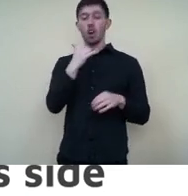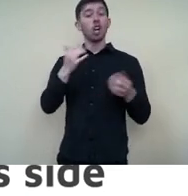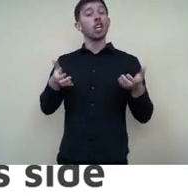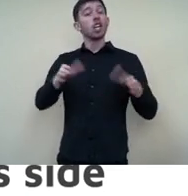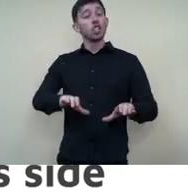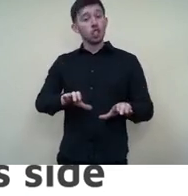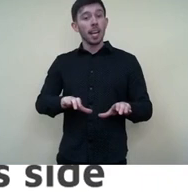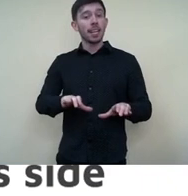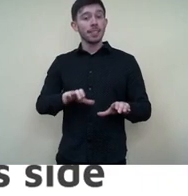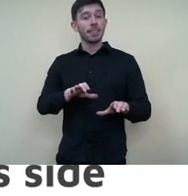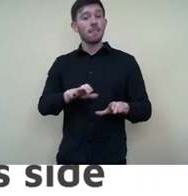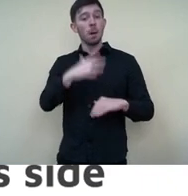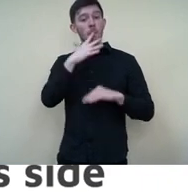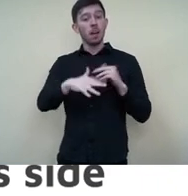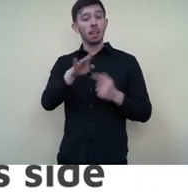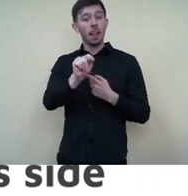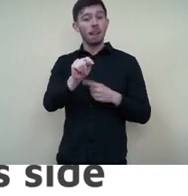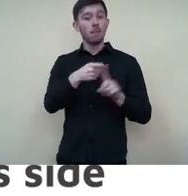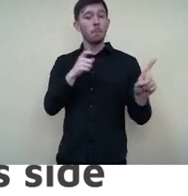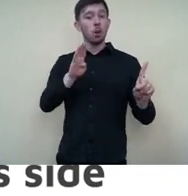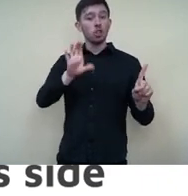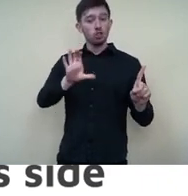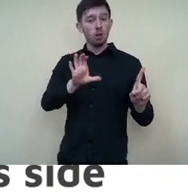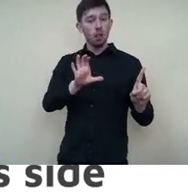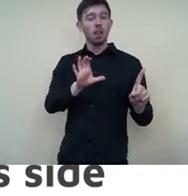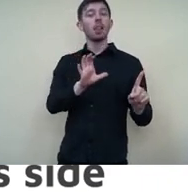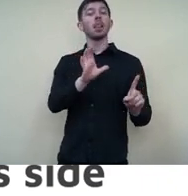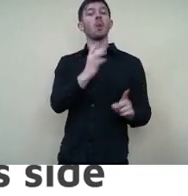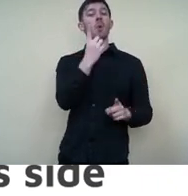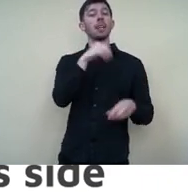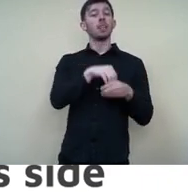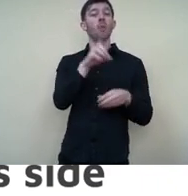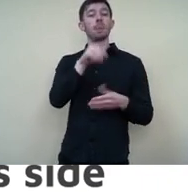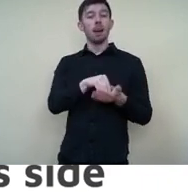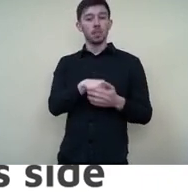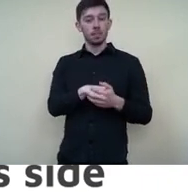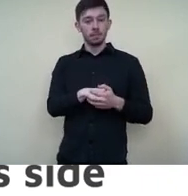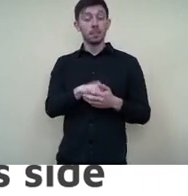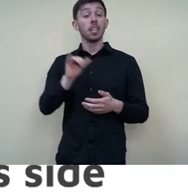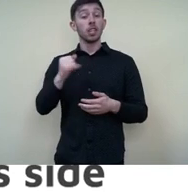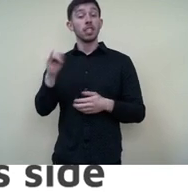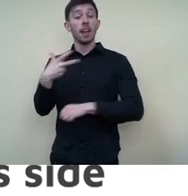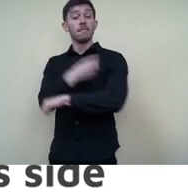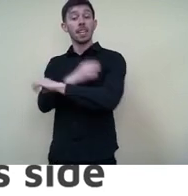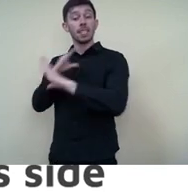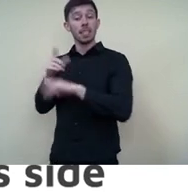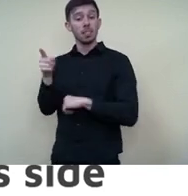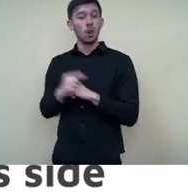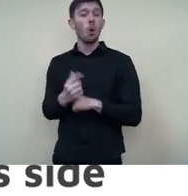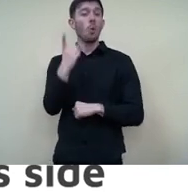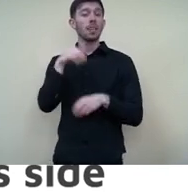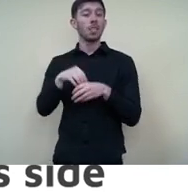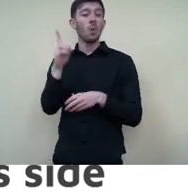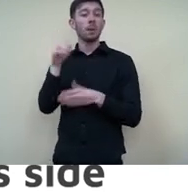clots from birth control is 1 in 1,000. And the chances of you getting a blood clot from the J&J vaccine is about 1 in